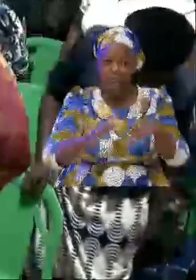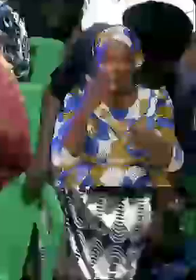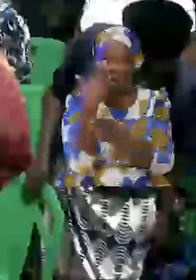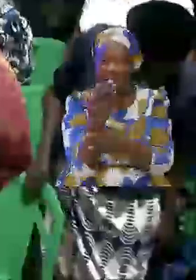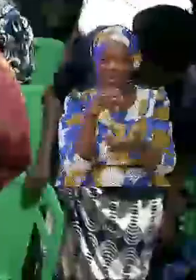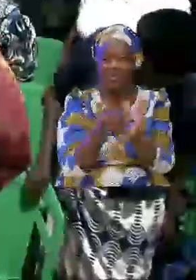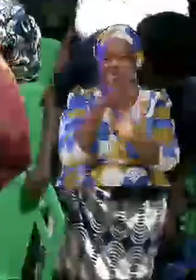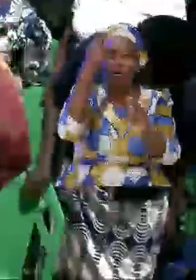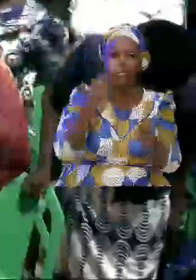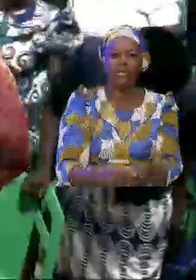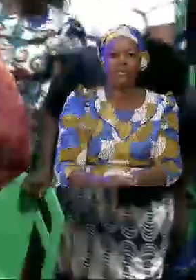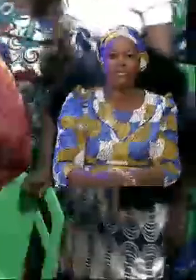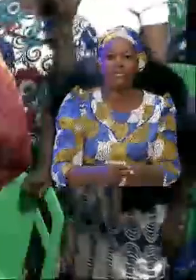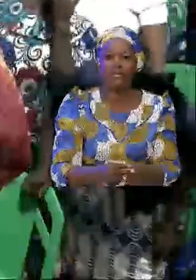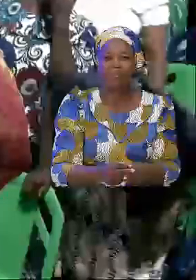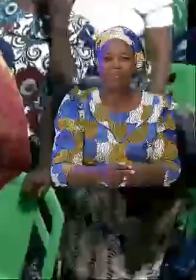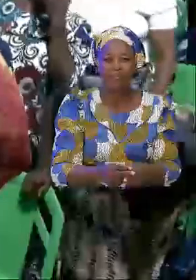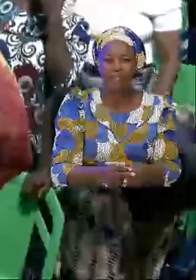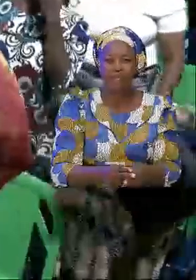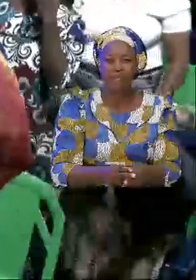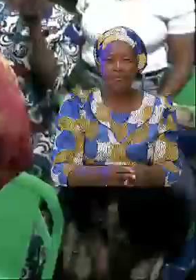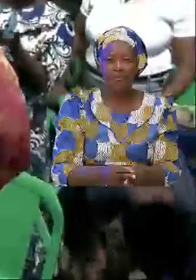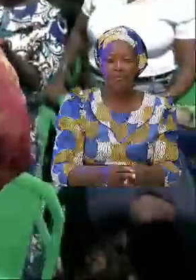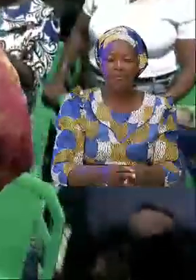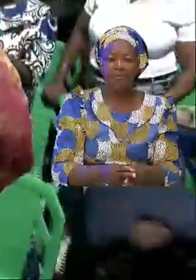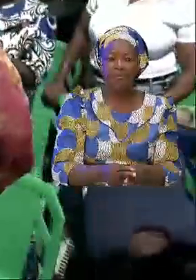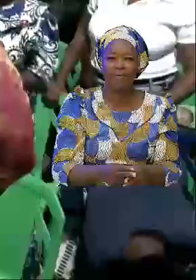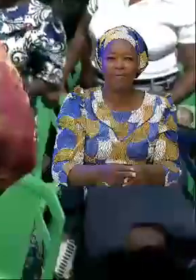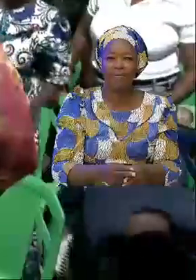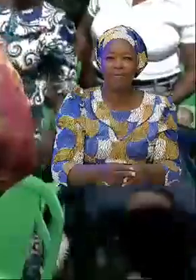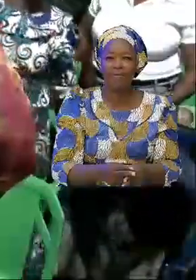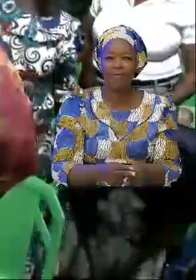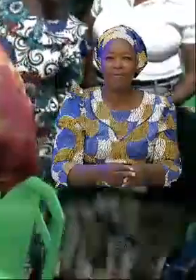You will not go back home empty-handed.